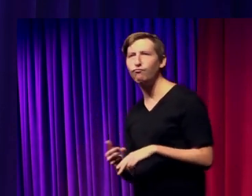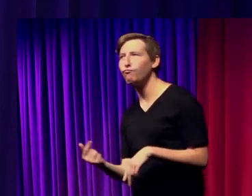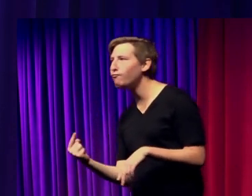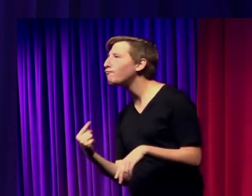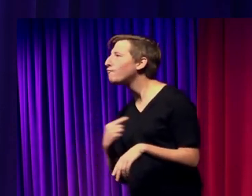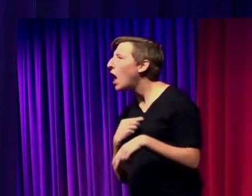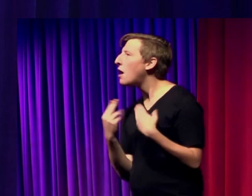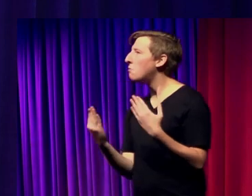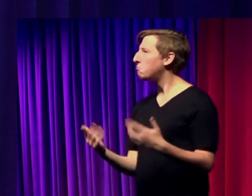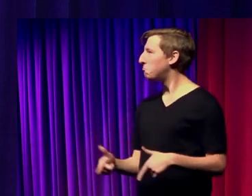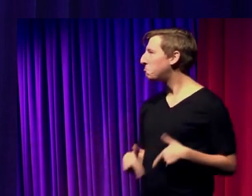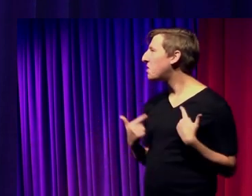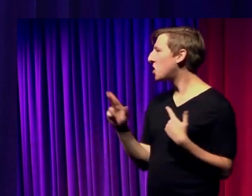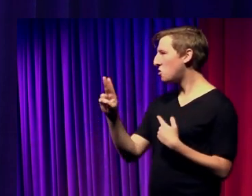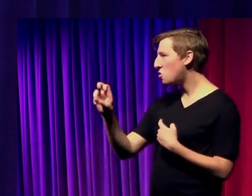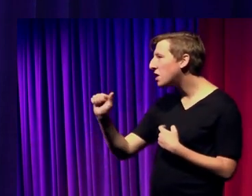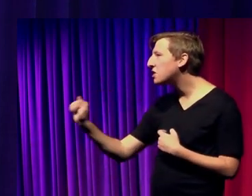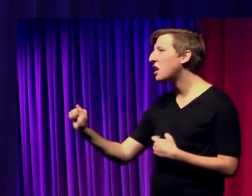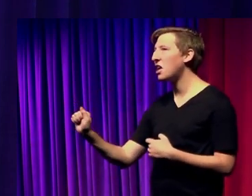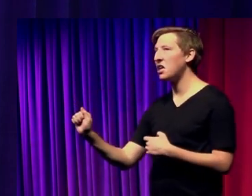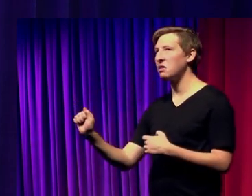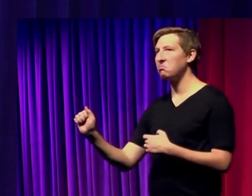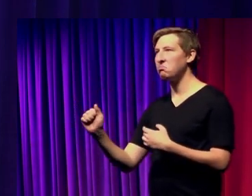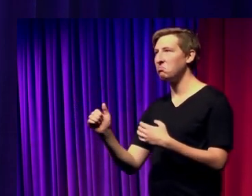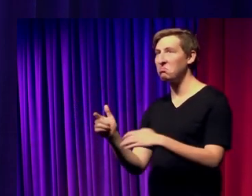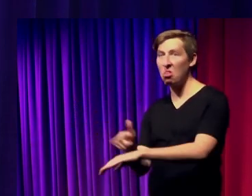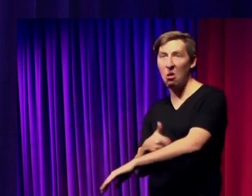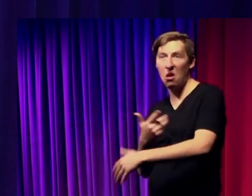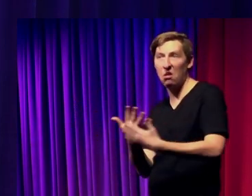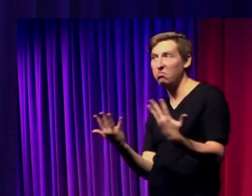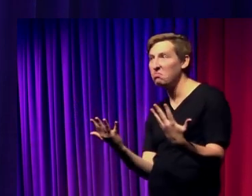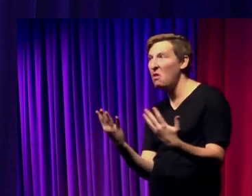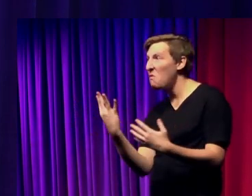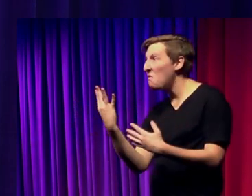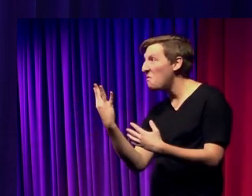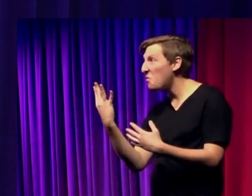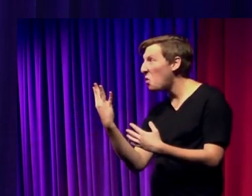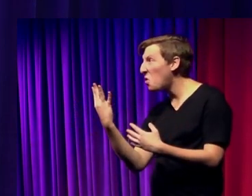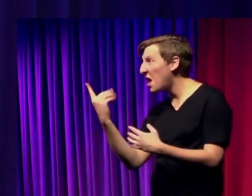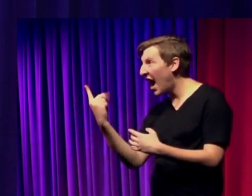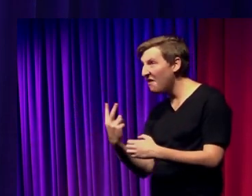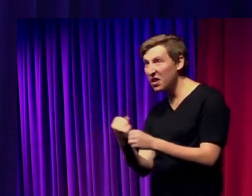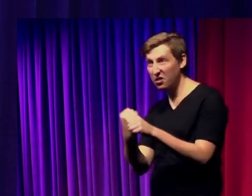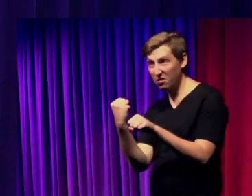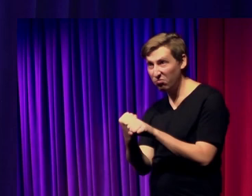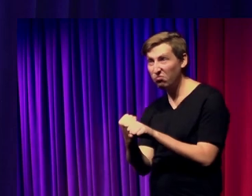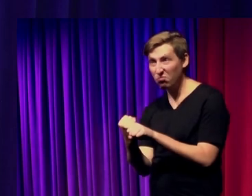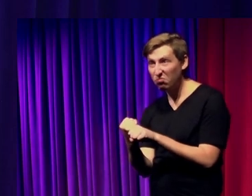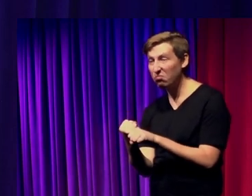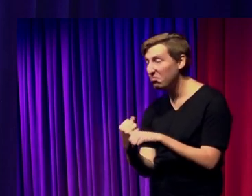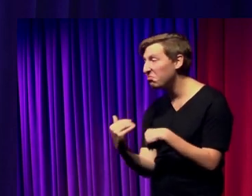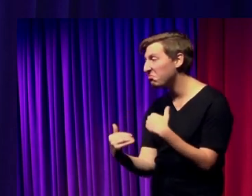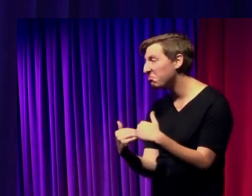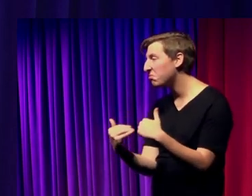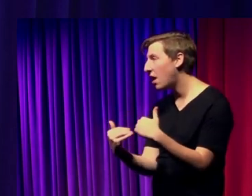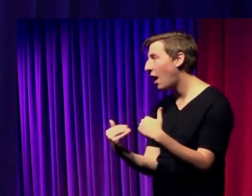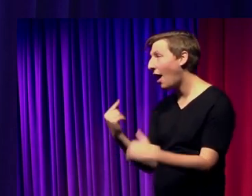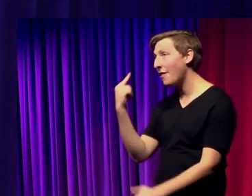I've been living in the U.S. for 4.5 years now, and I think